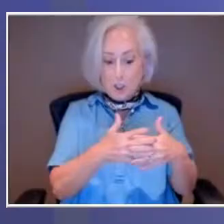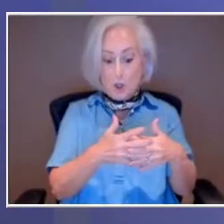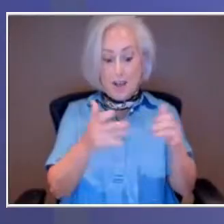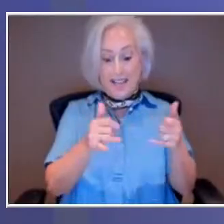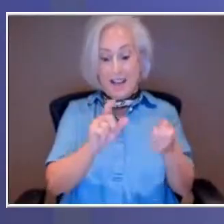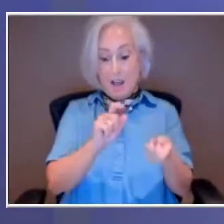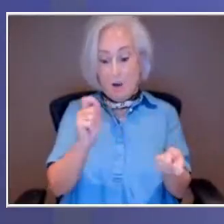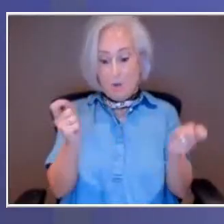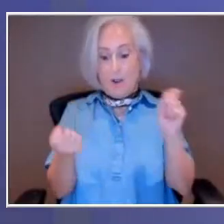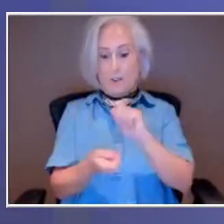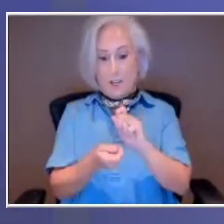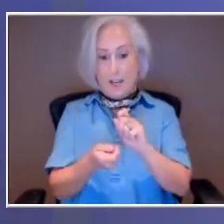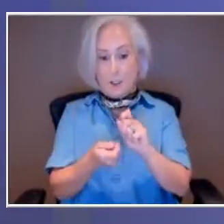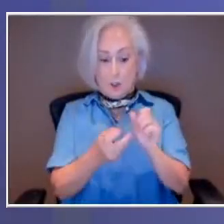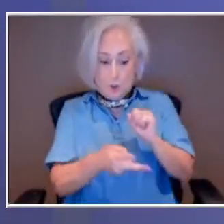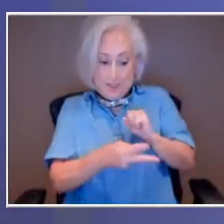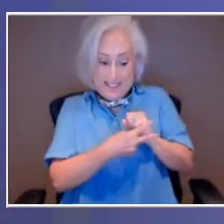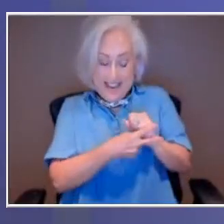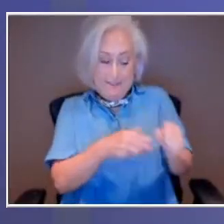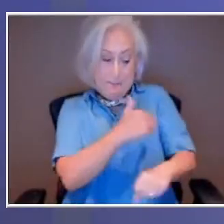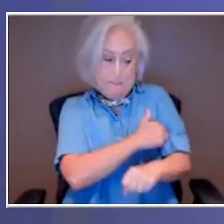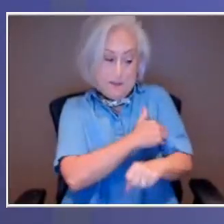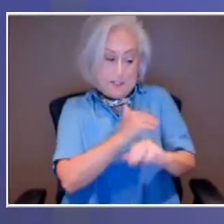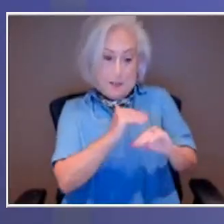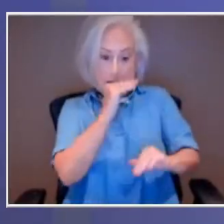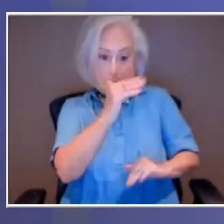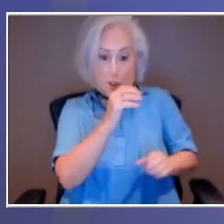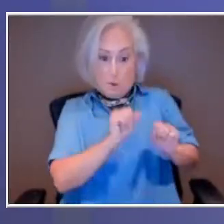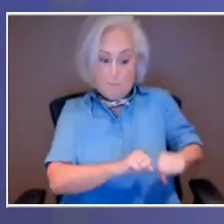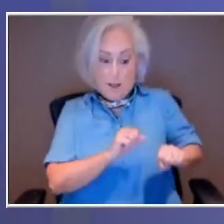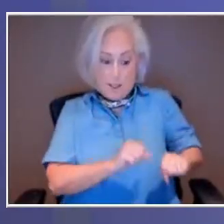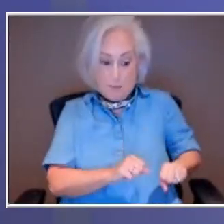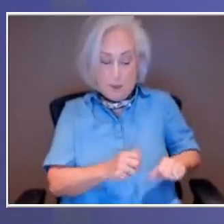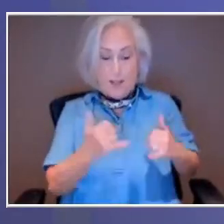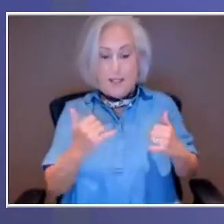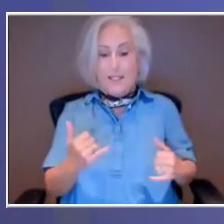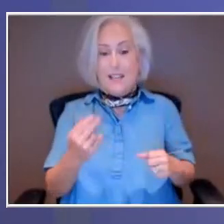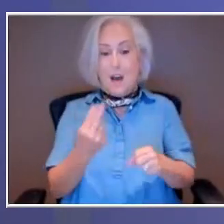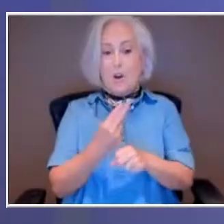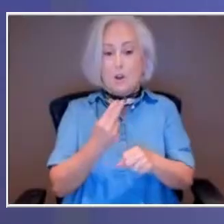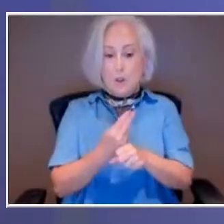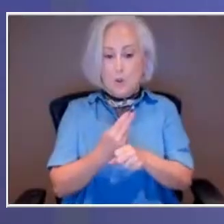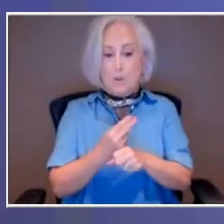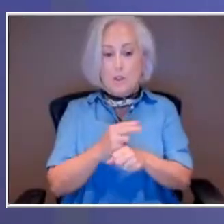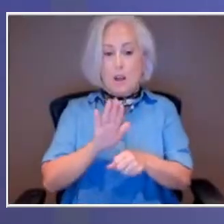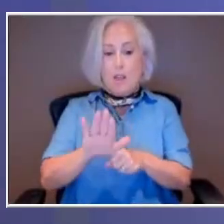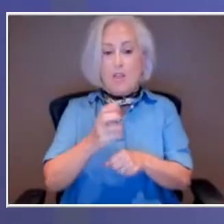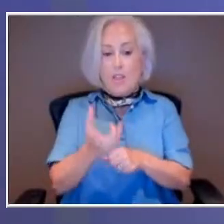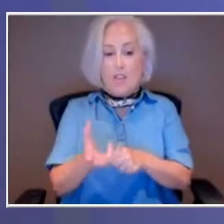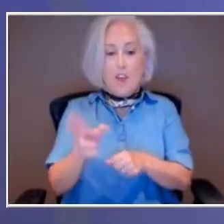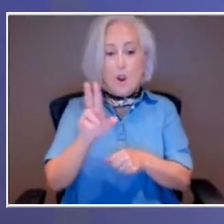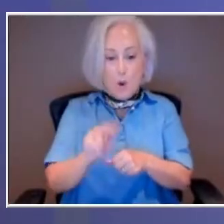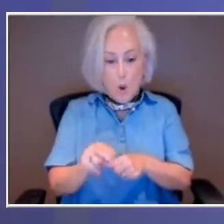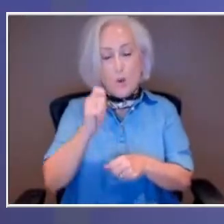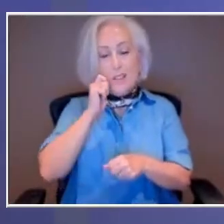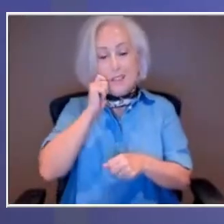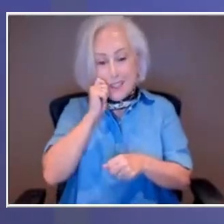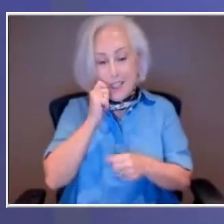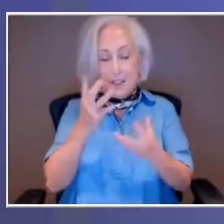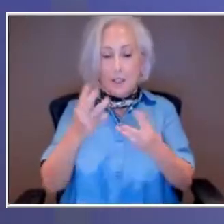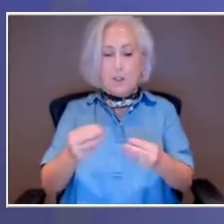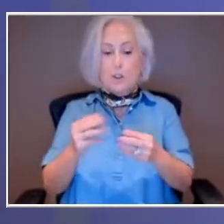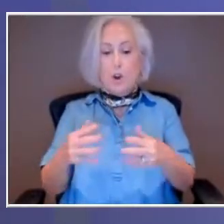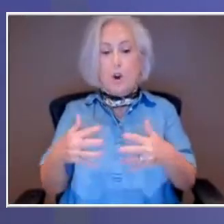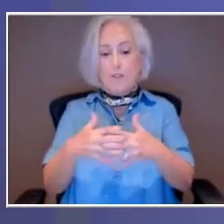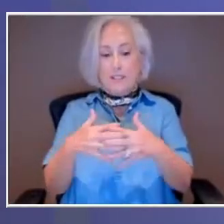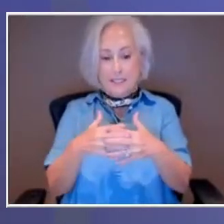spare the muscle as much as possible. And now we're using we're just moving their own vascularized skin and soft tissue. And even in some